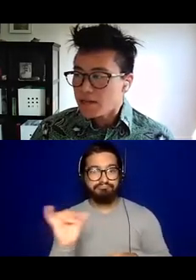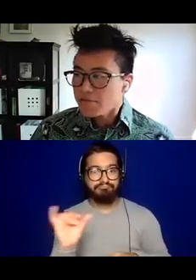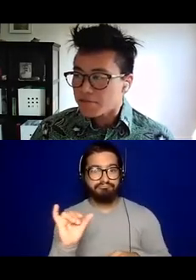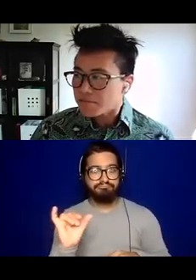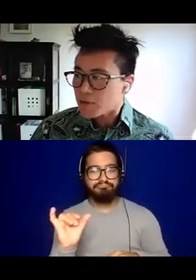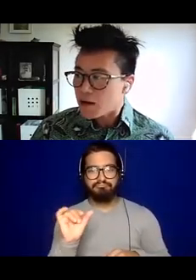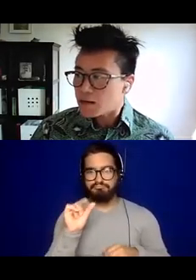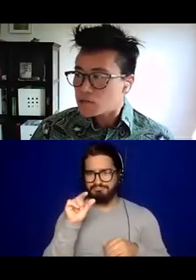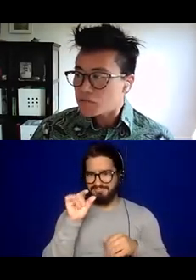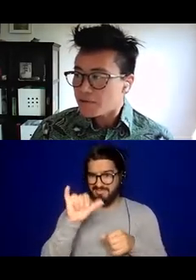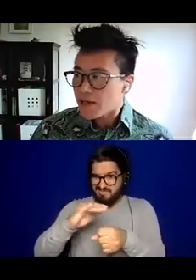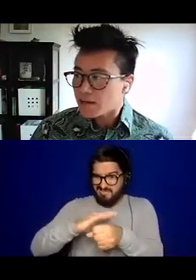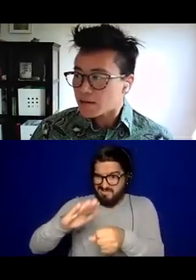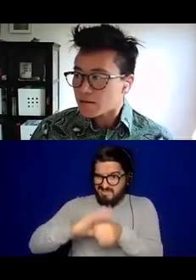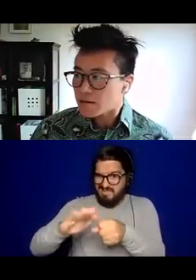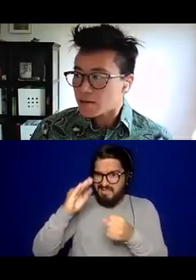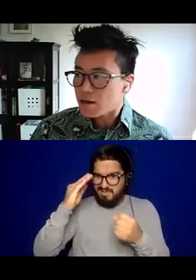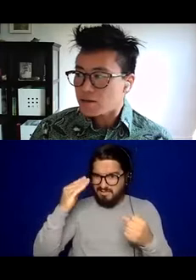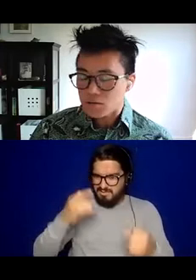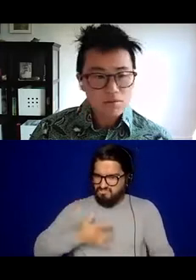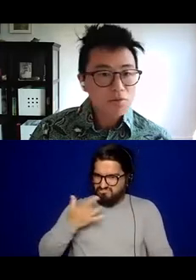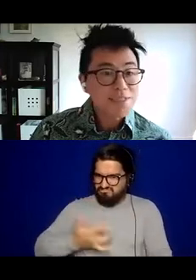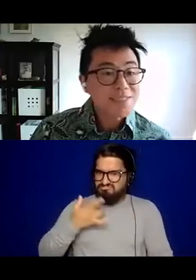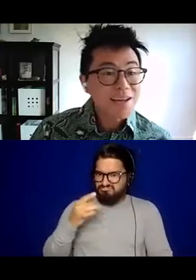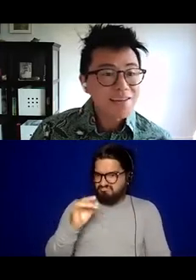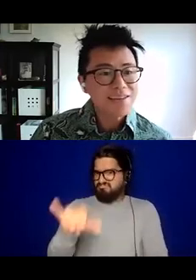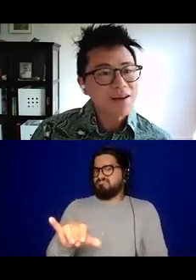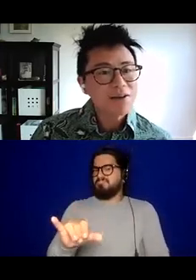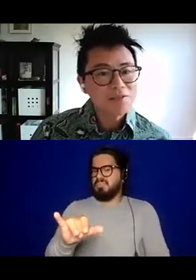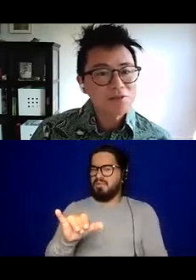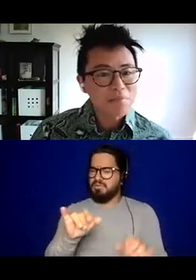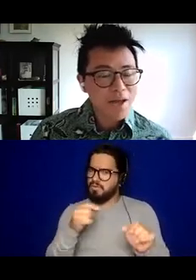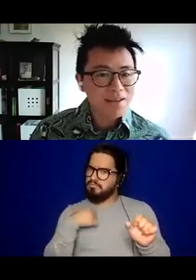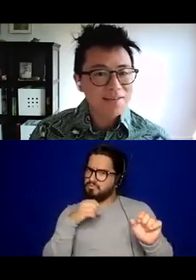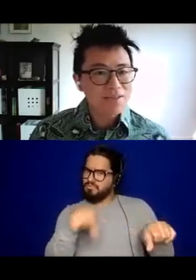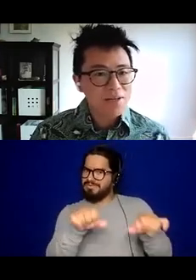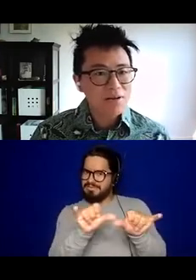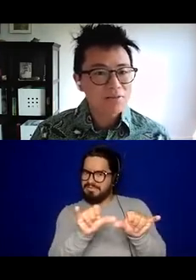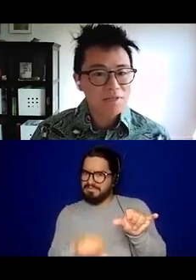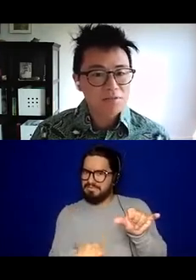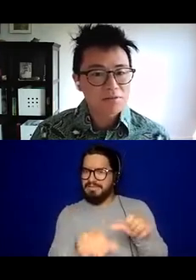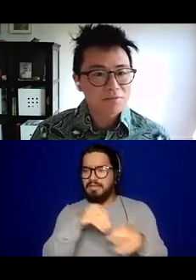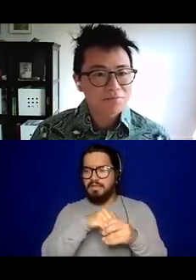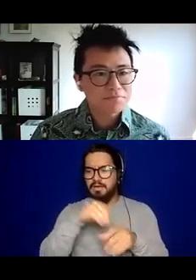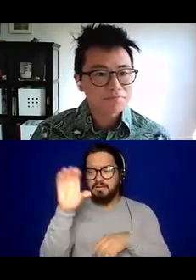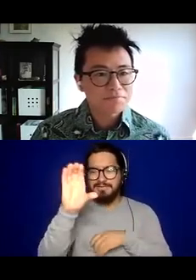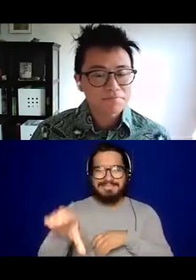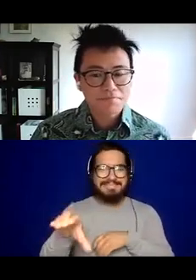is that enough? Do you feel like you can stay on Zoom and address all those